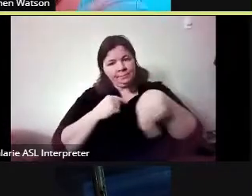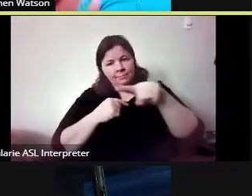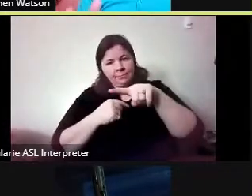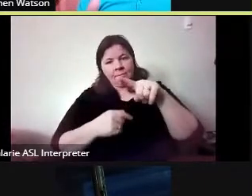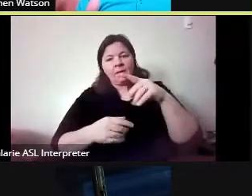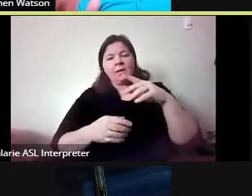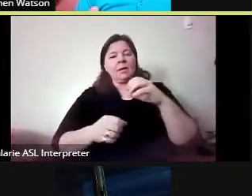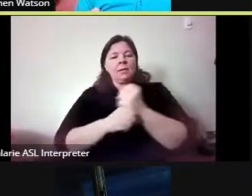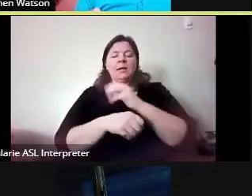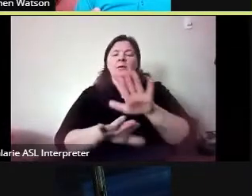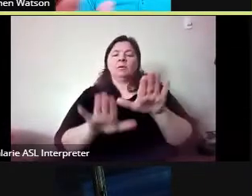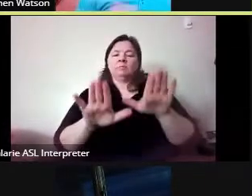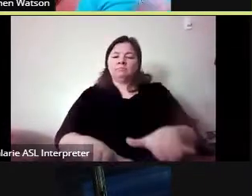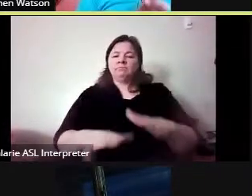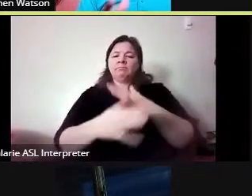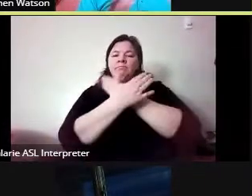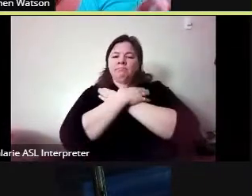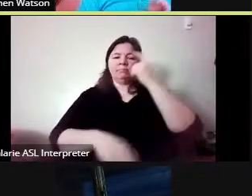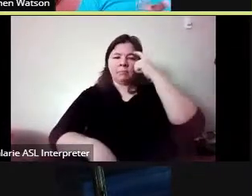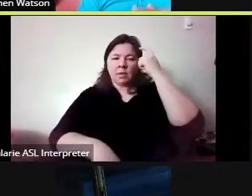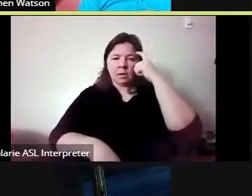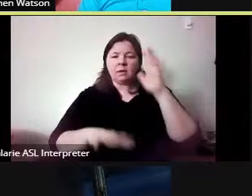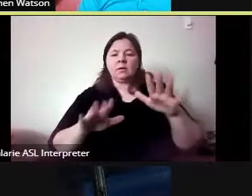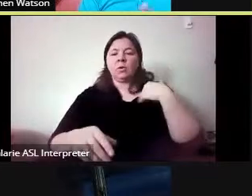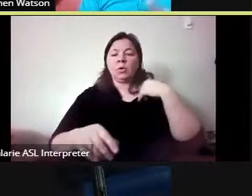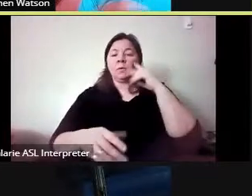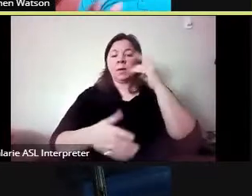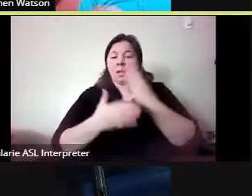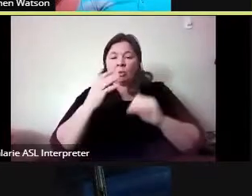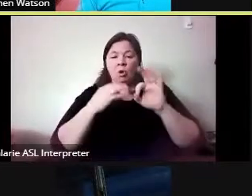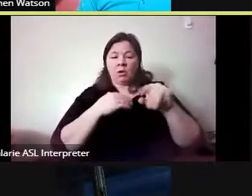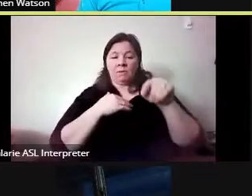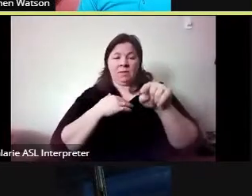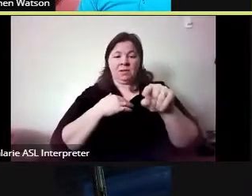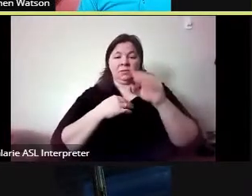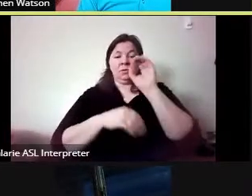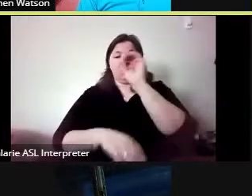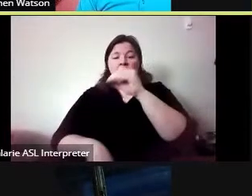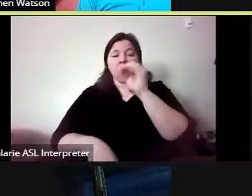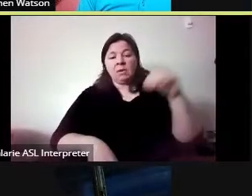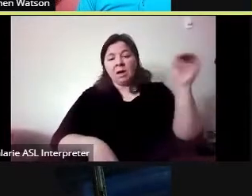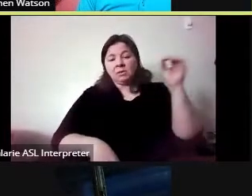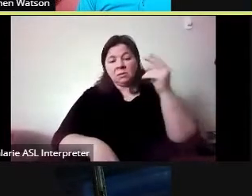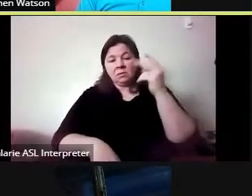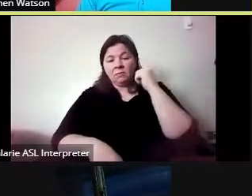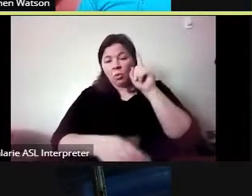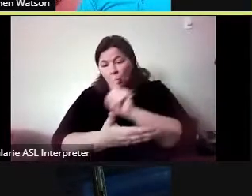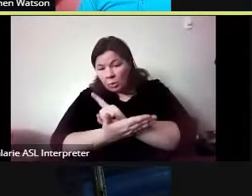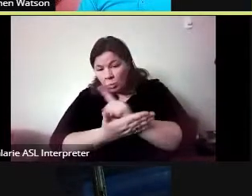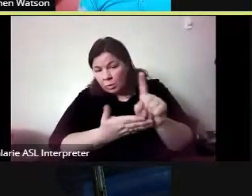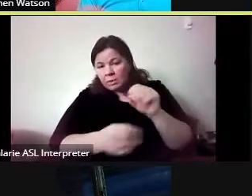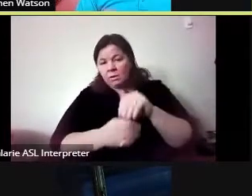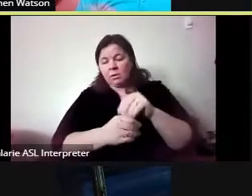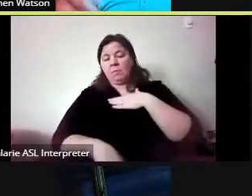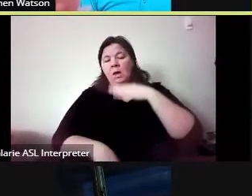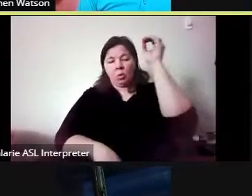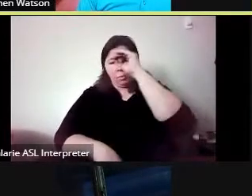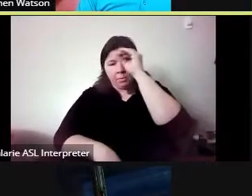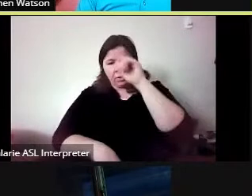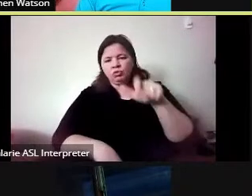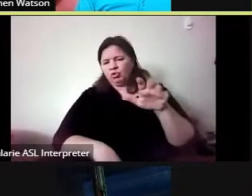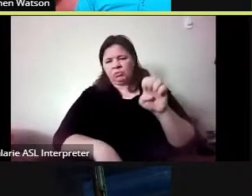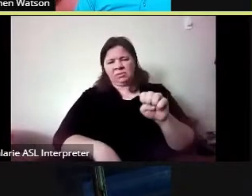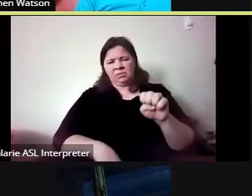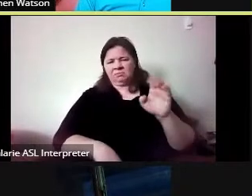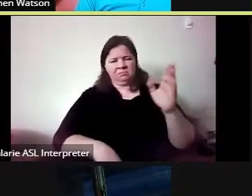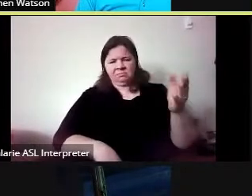put your mind at rest. But for anybody who has been a part of Onpassive for at least a week, in my opinion, there should be